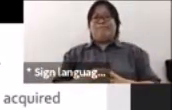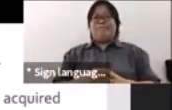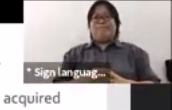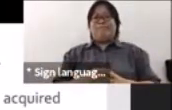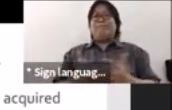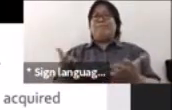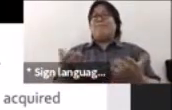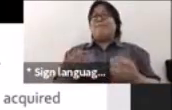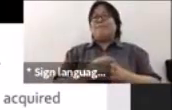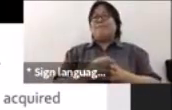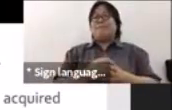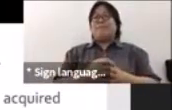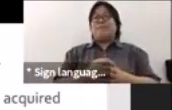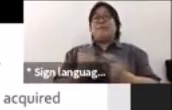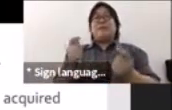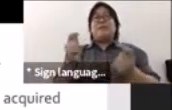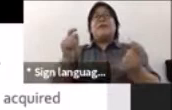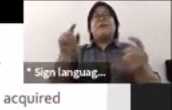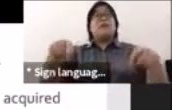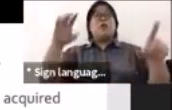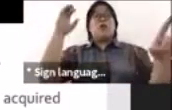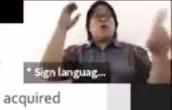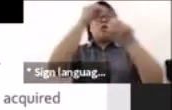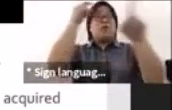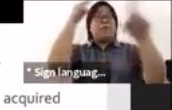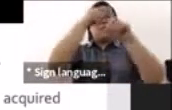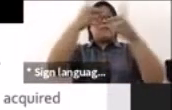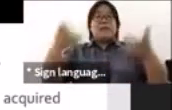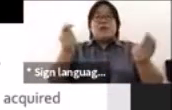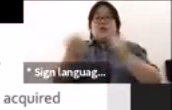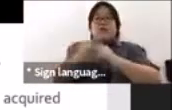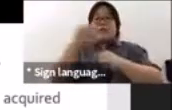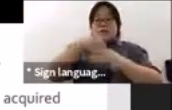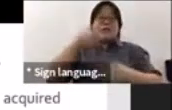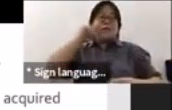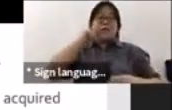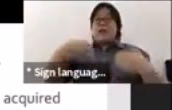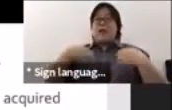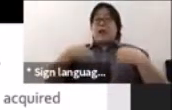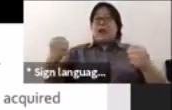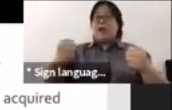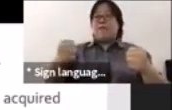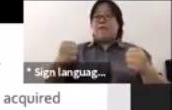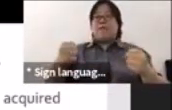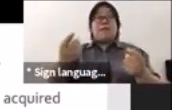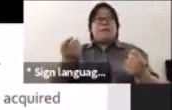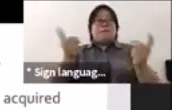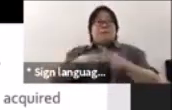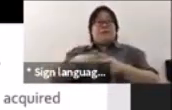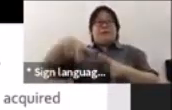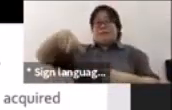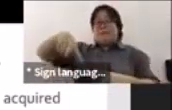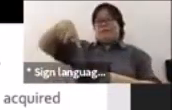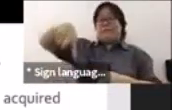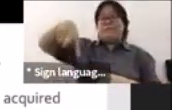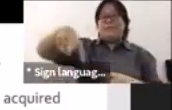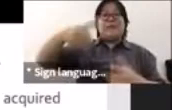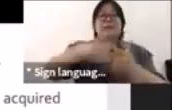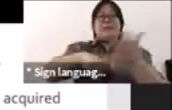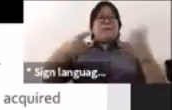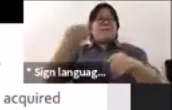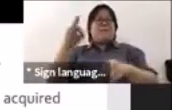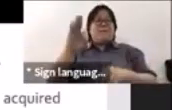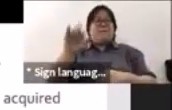change in the objective, that what is the change in sexual health outcome after lower limb amputation and associative factors for it.